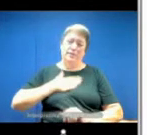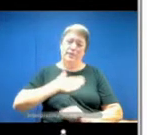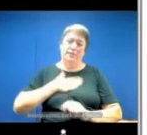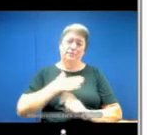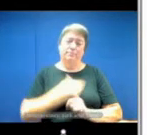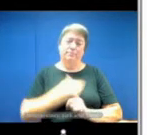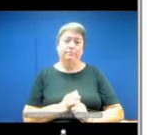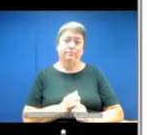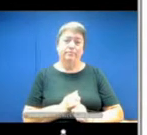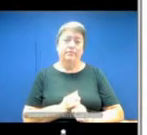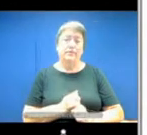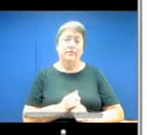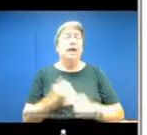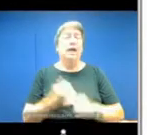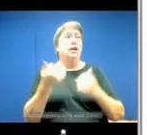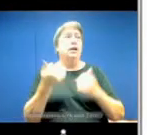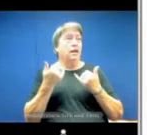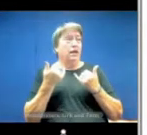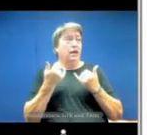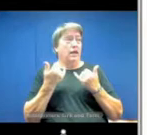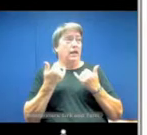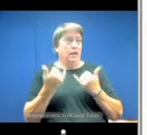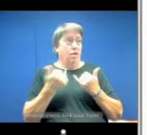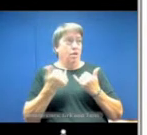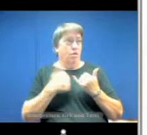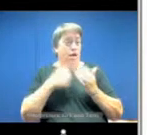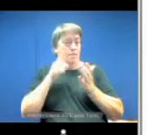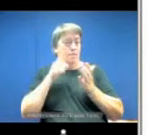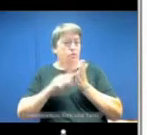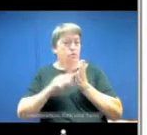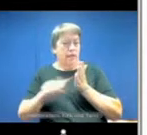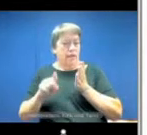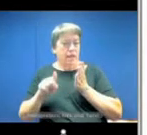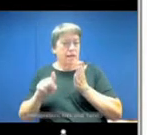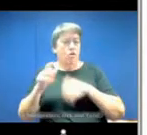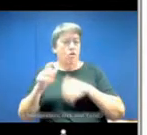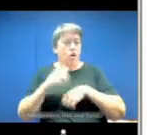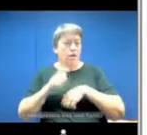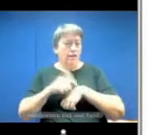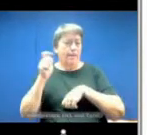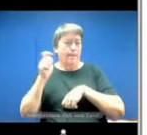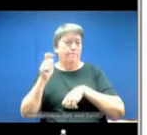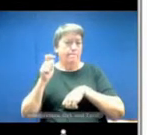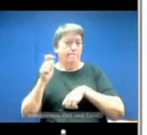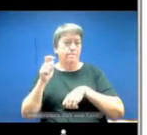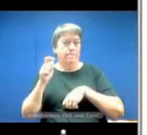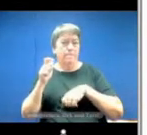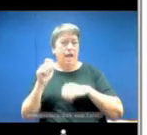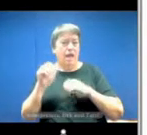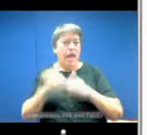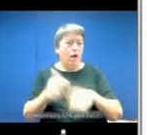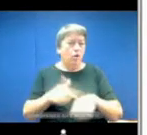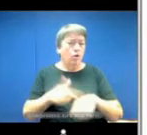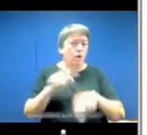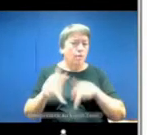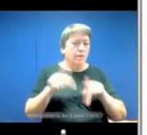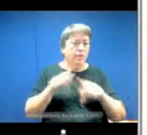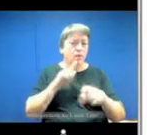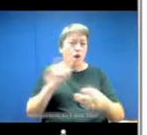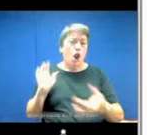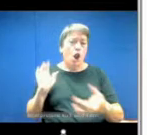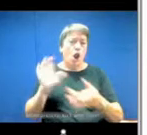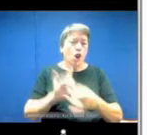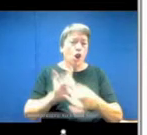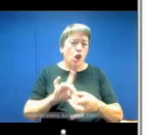I am checking on the length of time that people are logged into the webinar and comparing